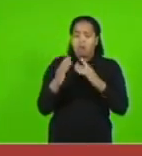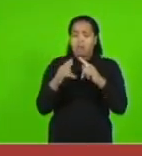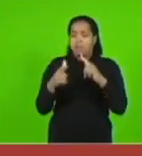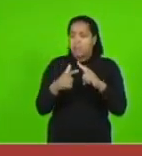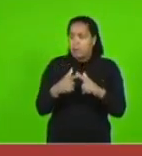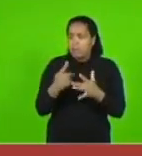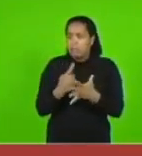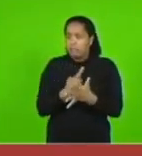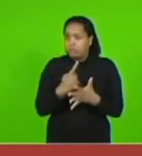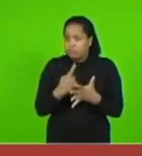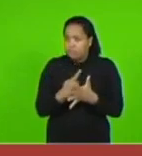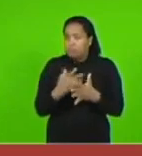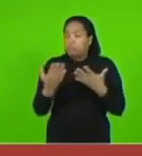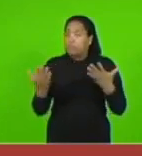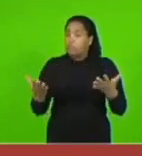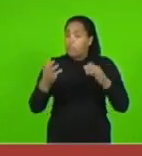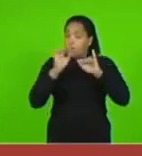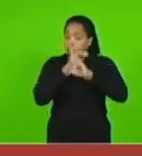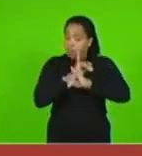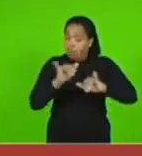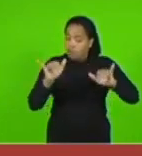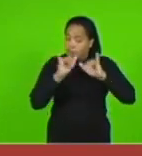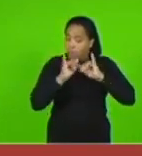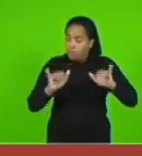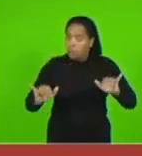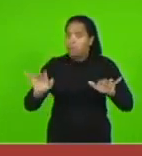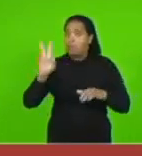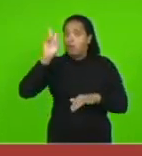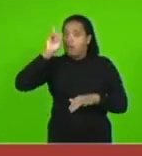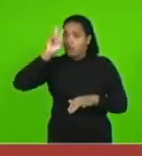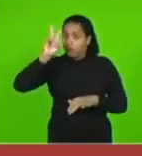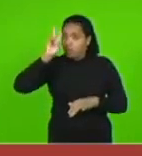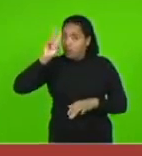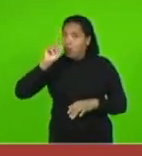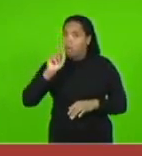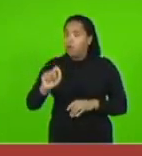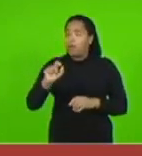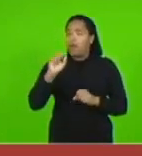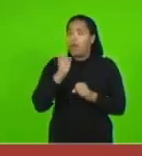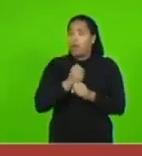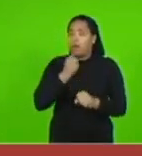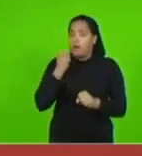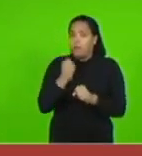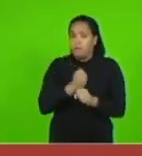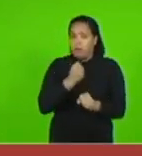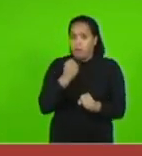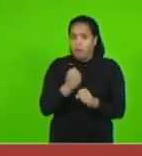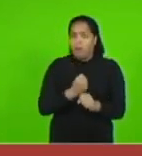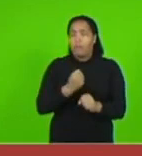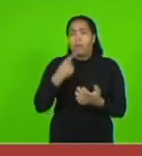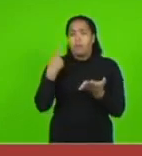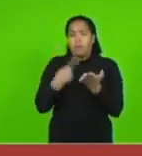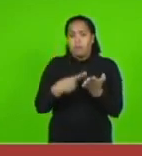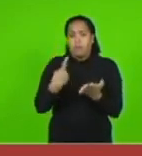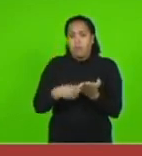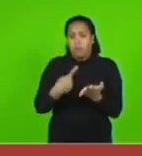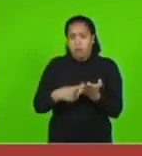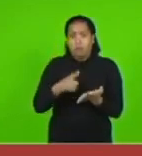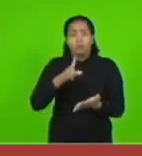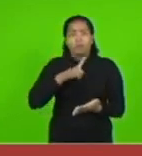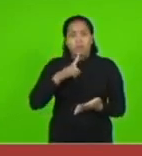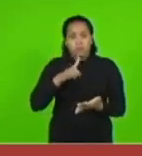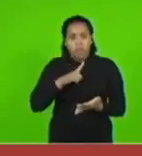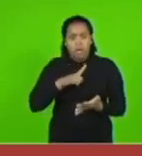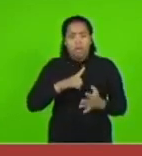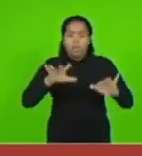And we are showing all of these teachings. And so we are announcing this, and we are telling everyone that this work, you have to